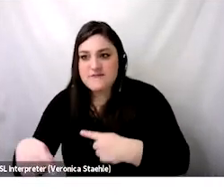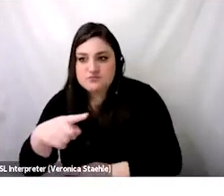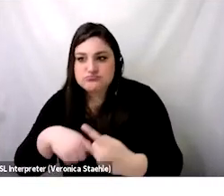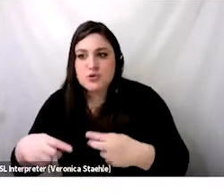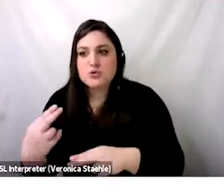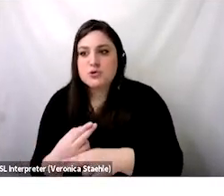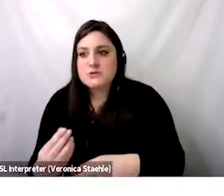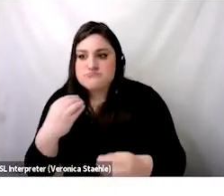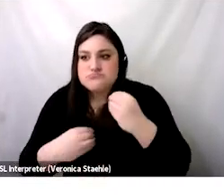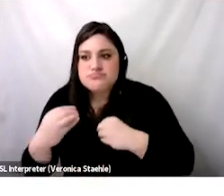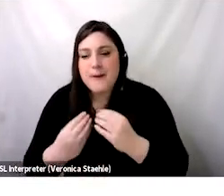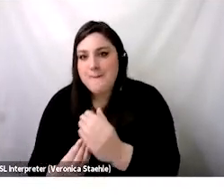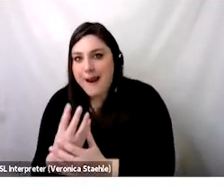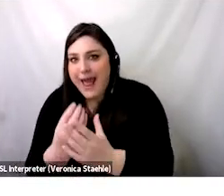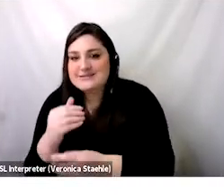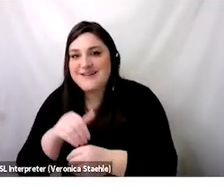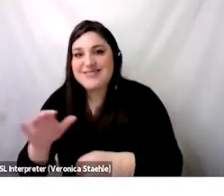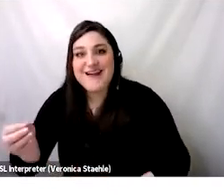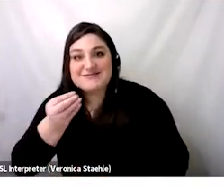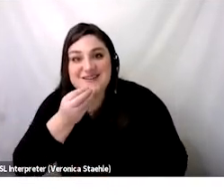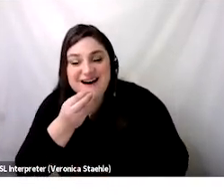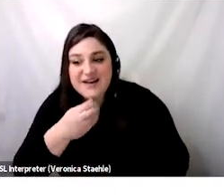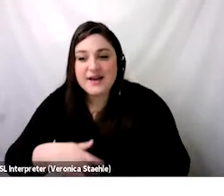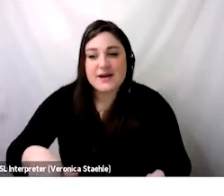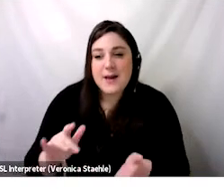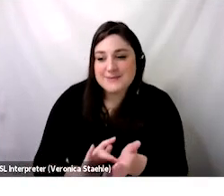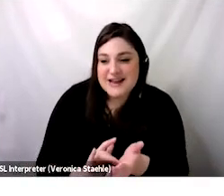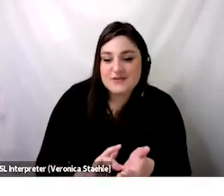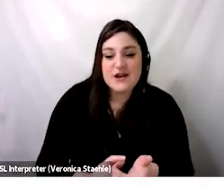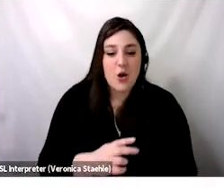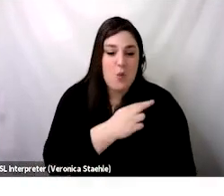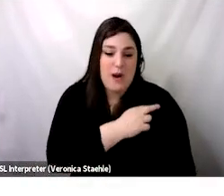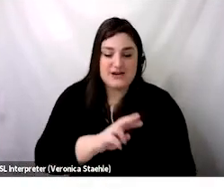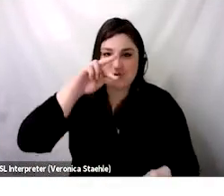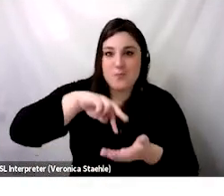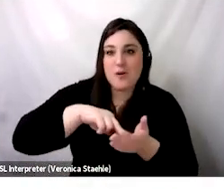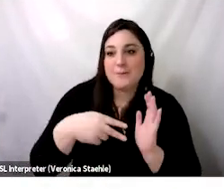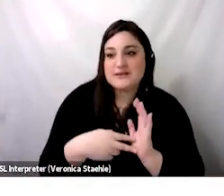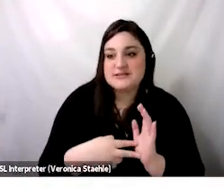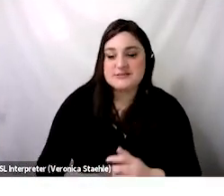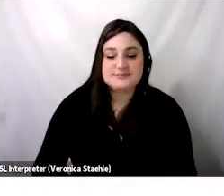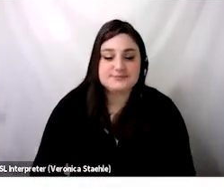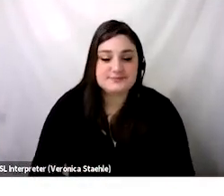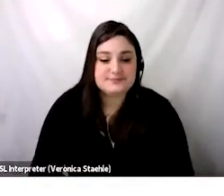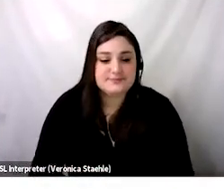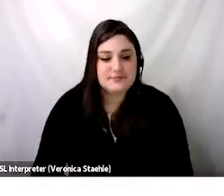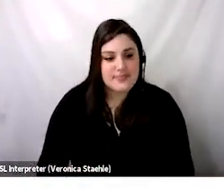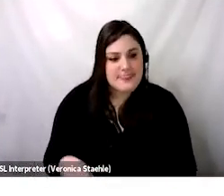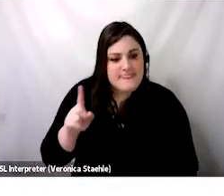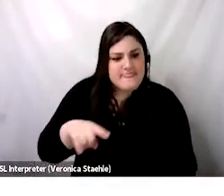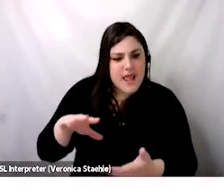dietary, medicinal, and religious purposes. They would learn new techniques on how to